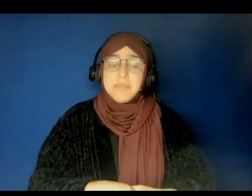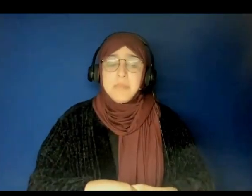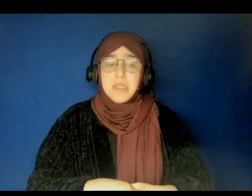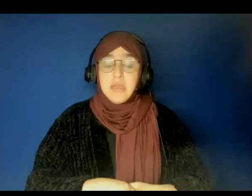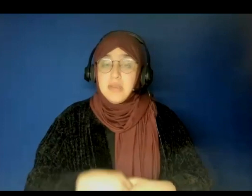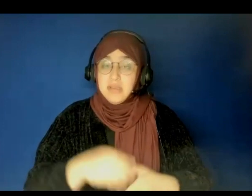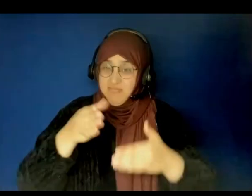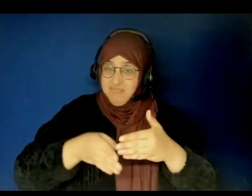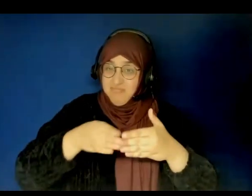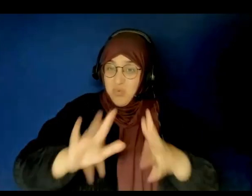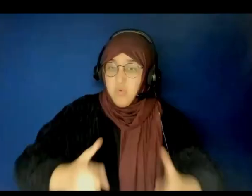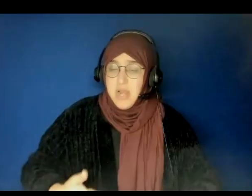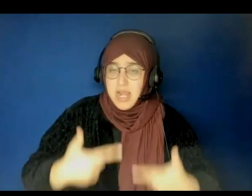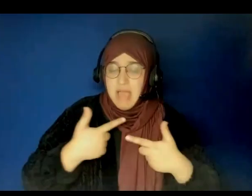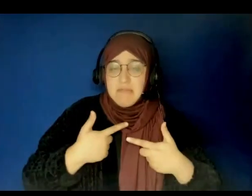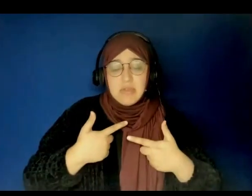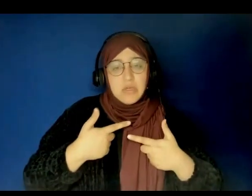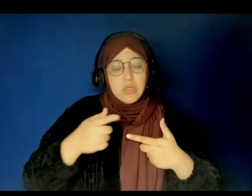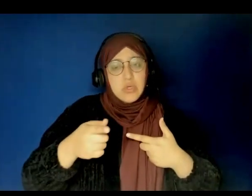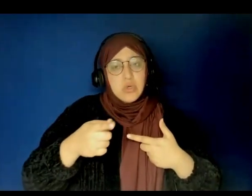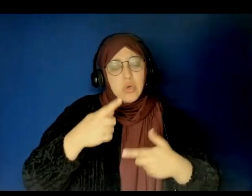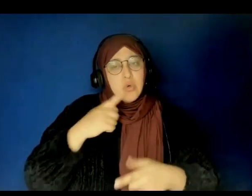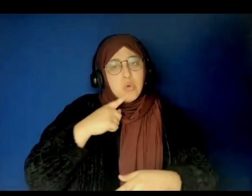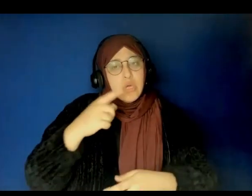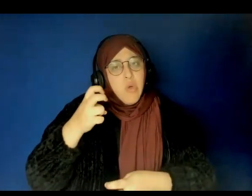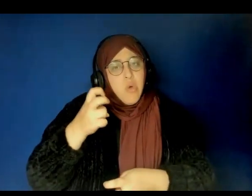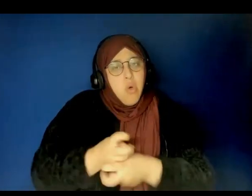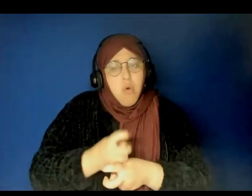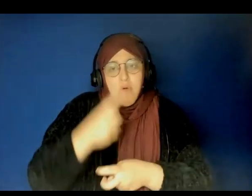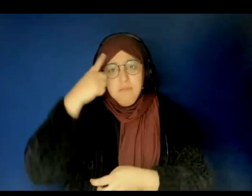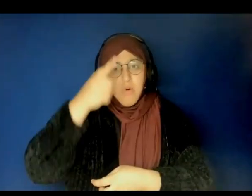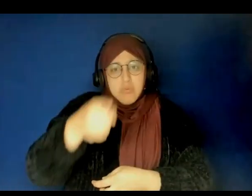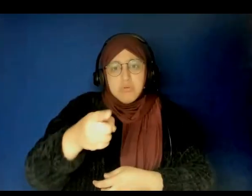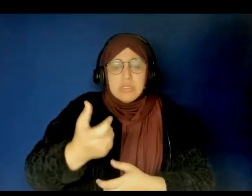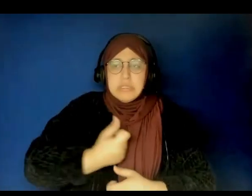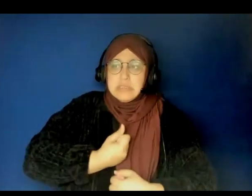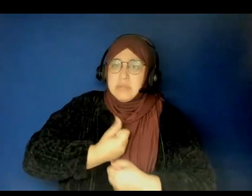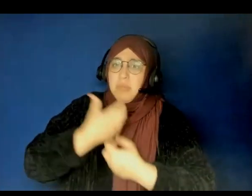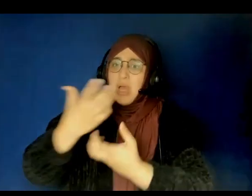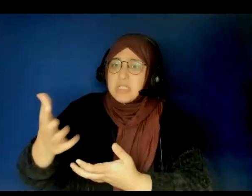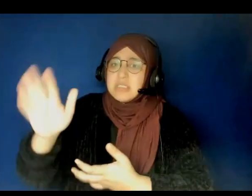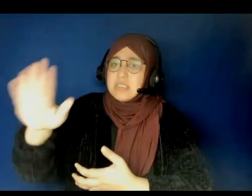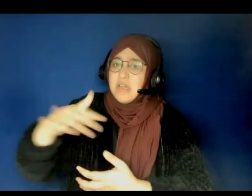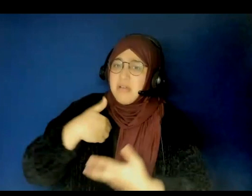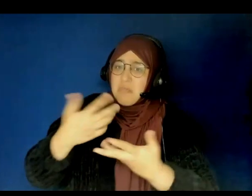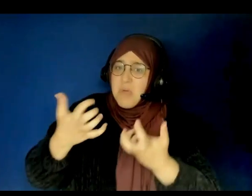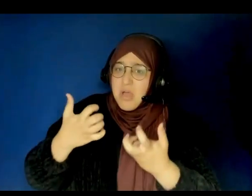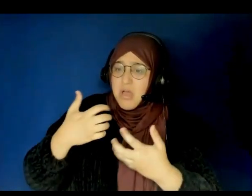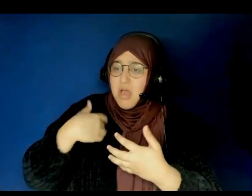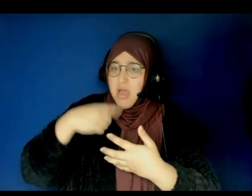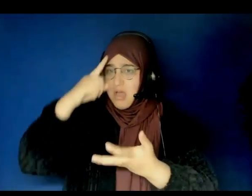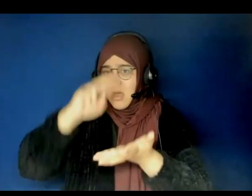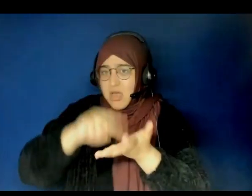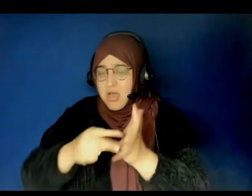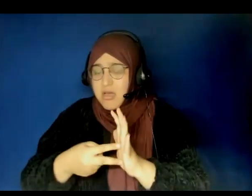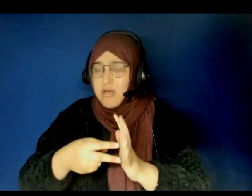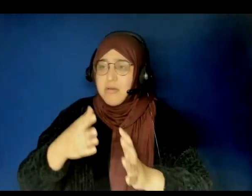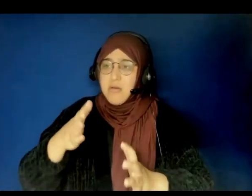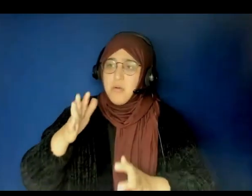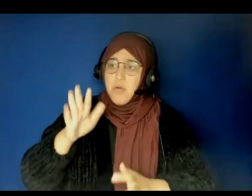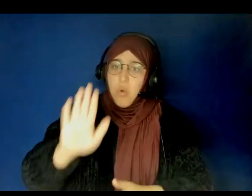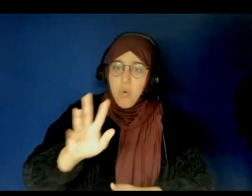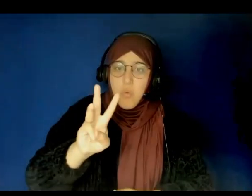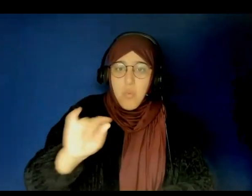be more difficult for you to express your intentions and your will, and I don't mean